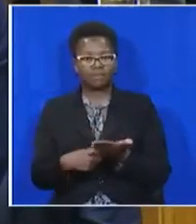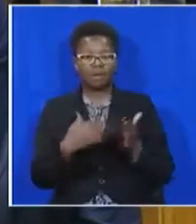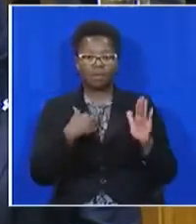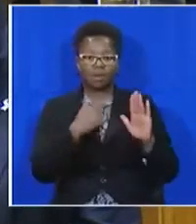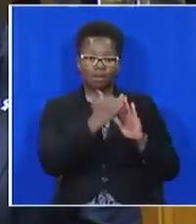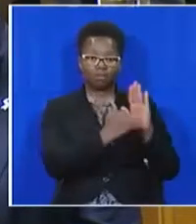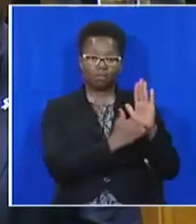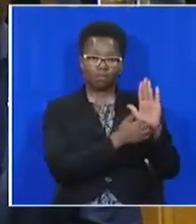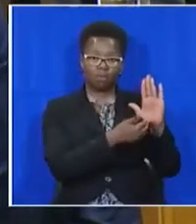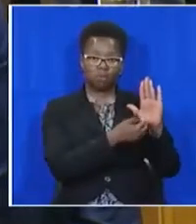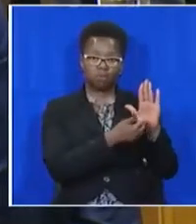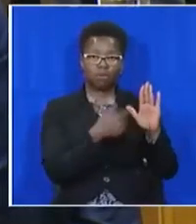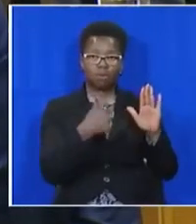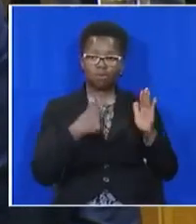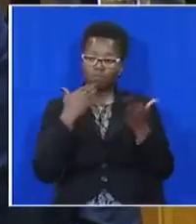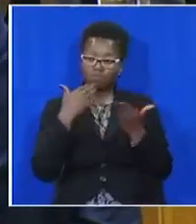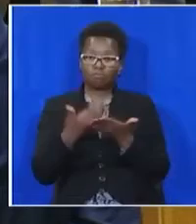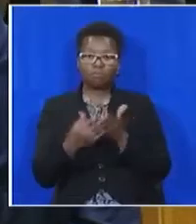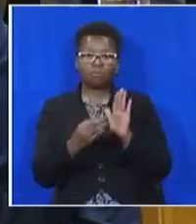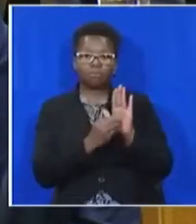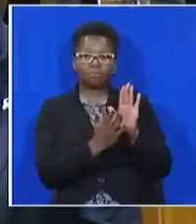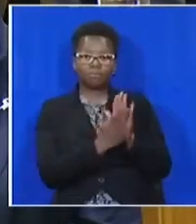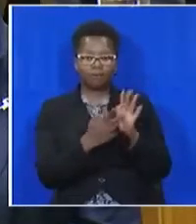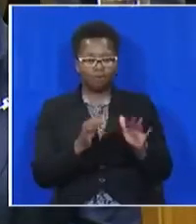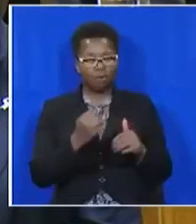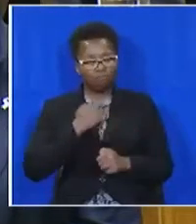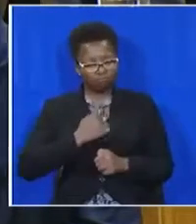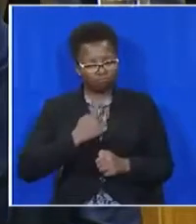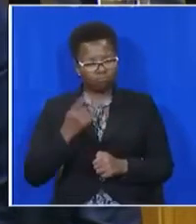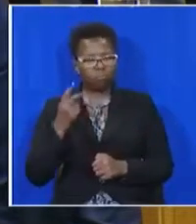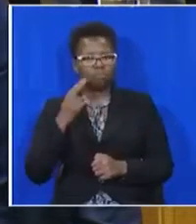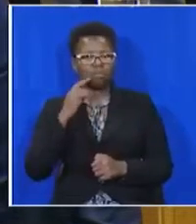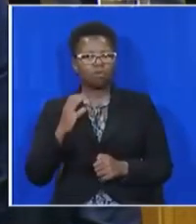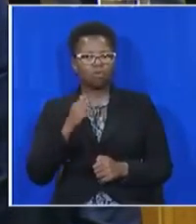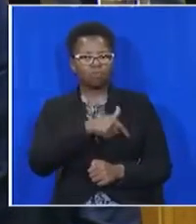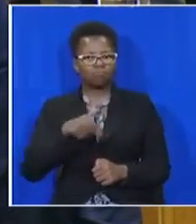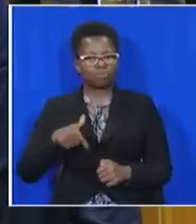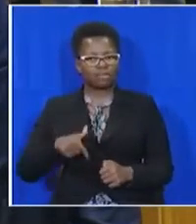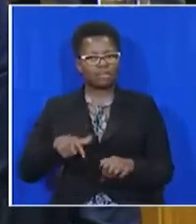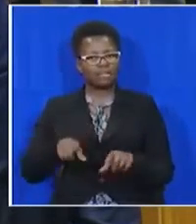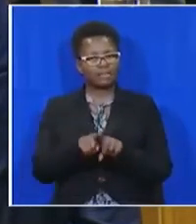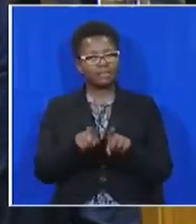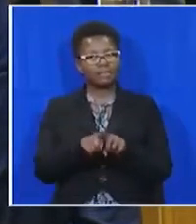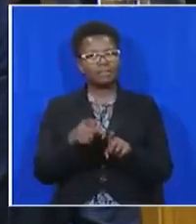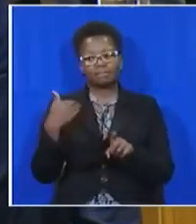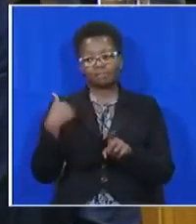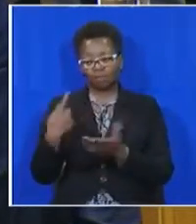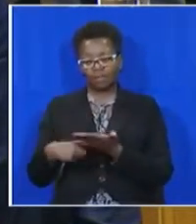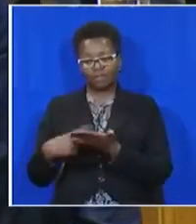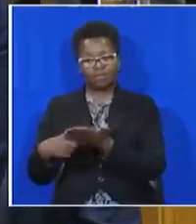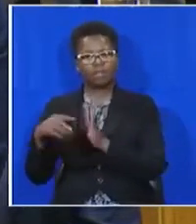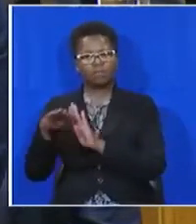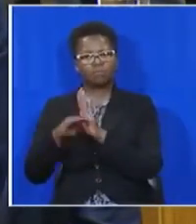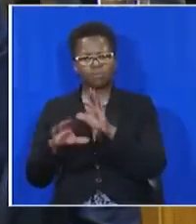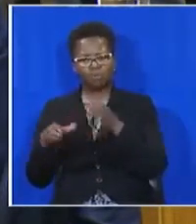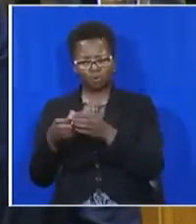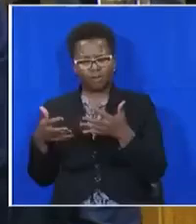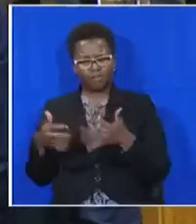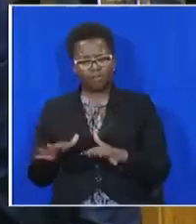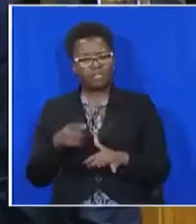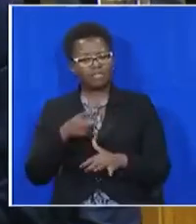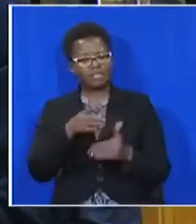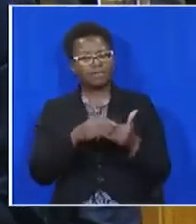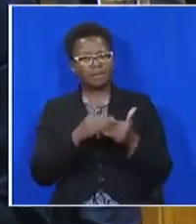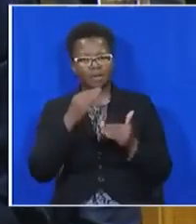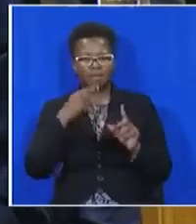a motion to for condolences, as well as a discussion at programming committee this morning. The member is violating